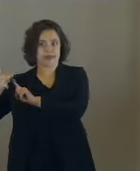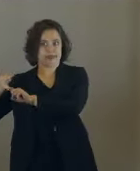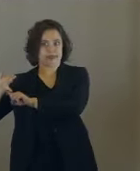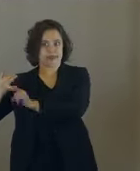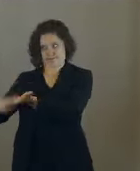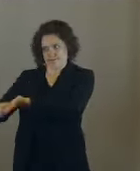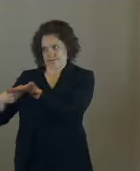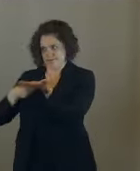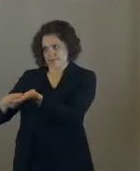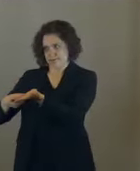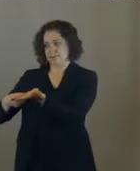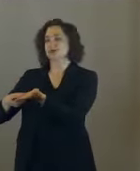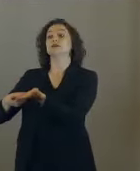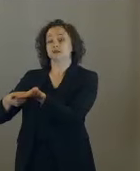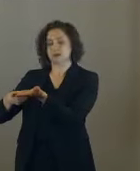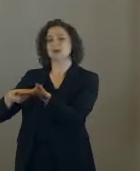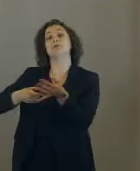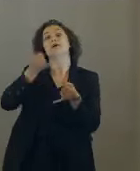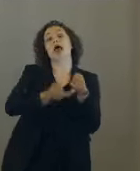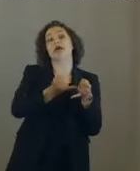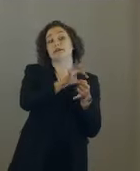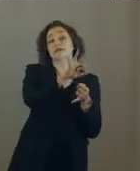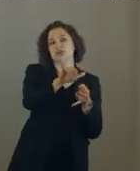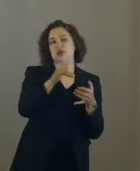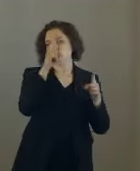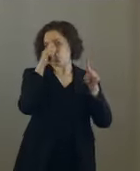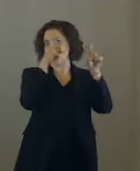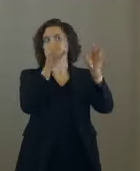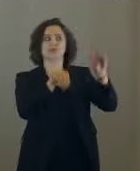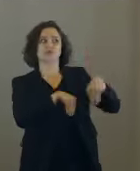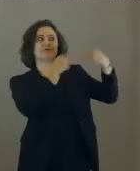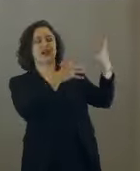submit a final report to the legislature by the end of the fiscal year.